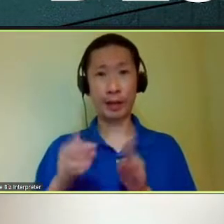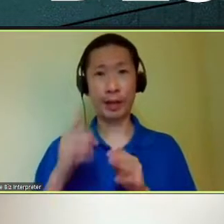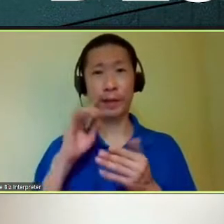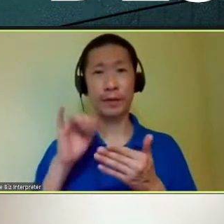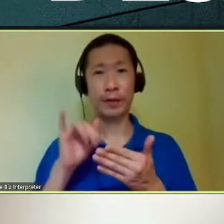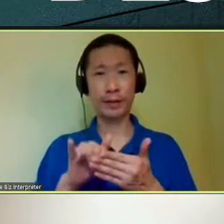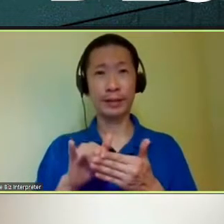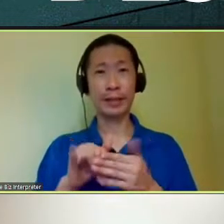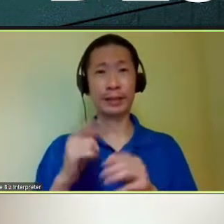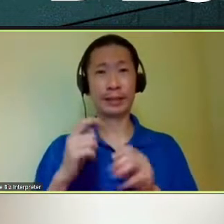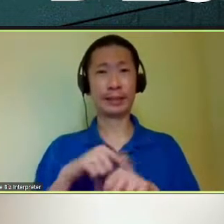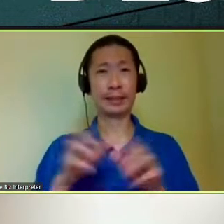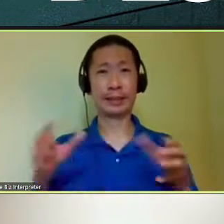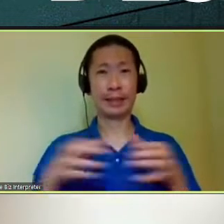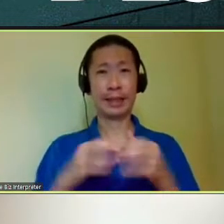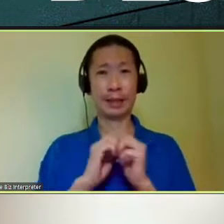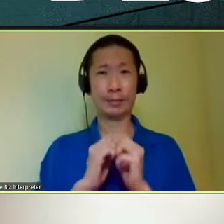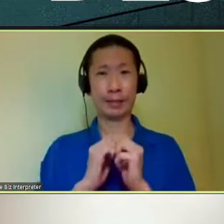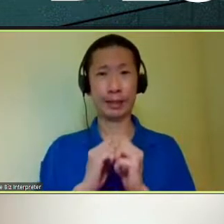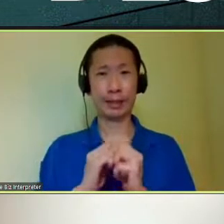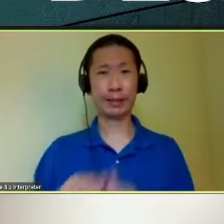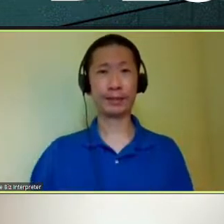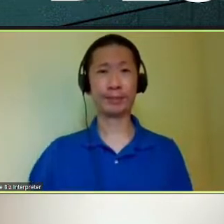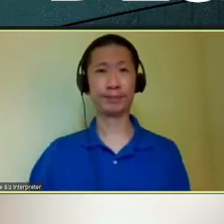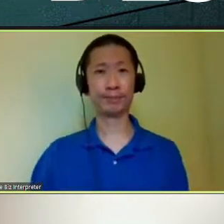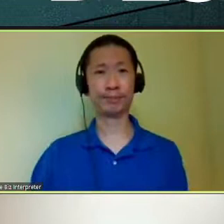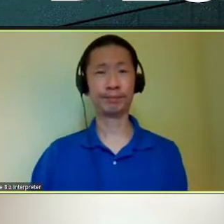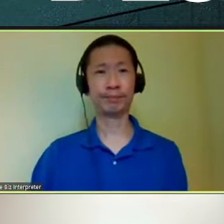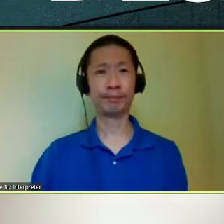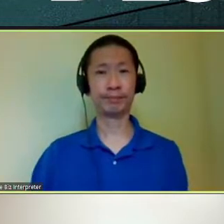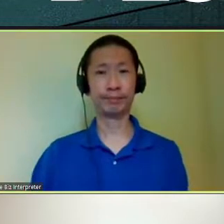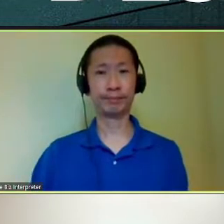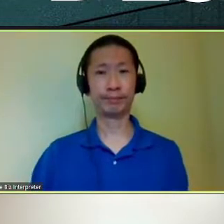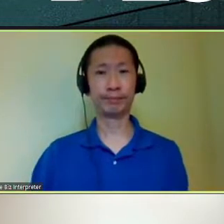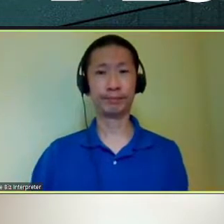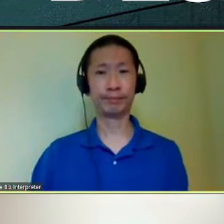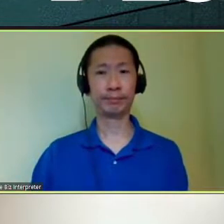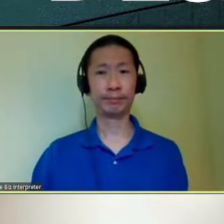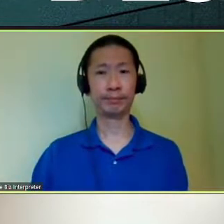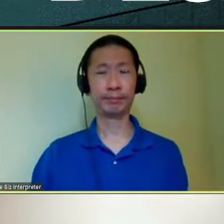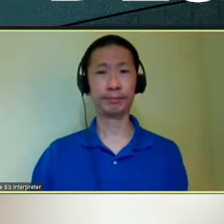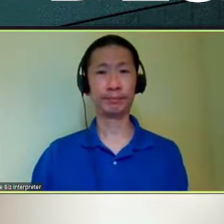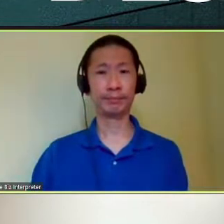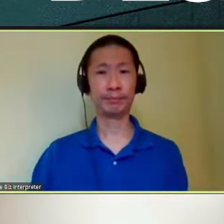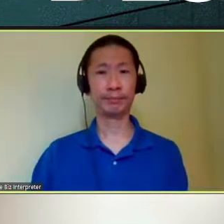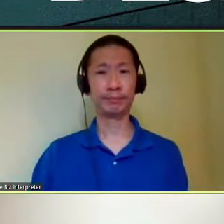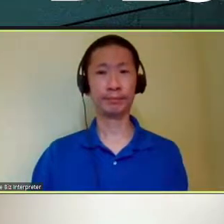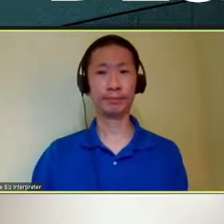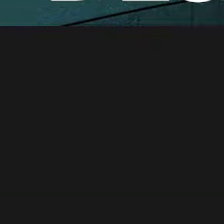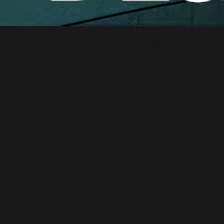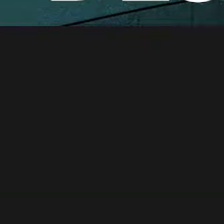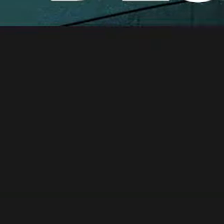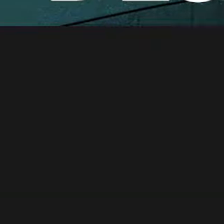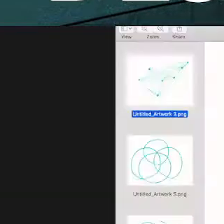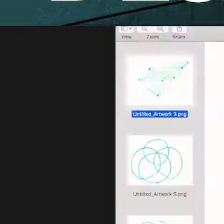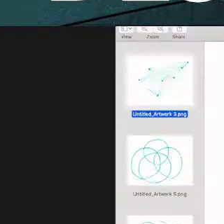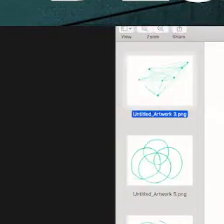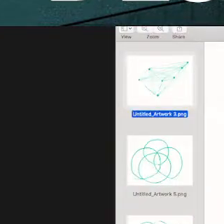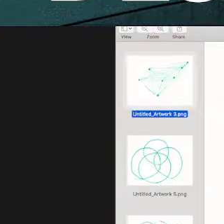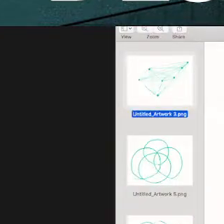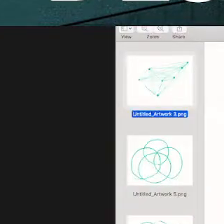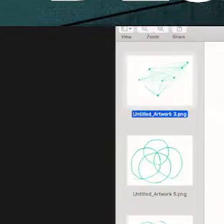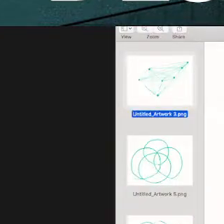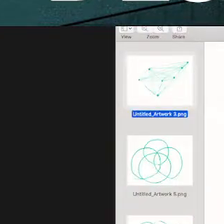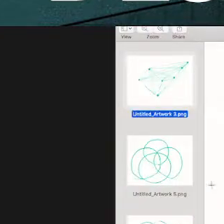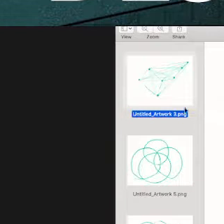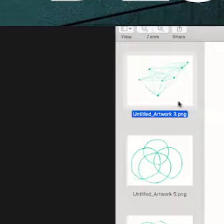this time together. Hold please. So I created three very quick drawings, and these actually I did in